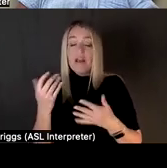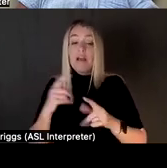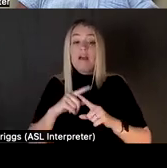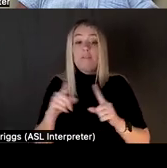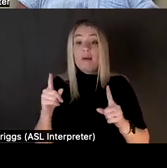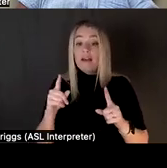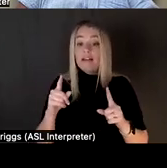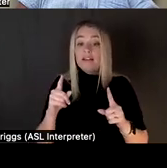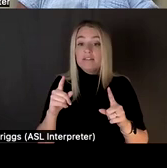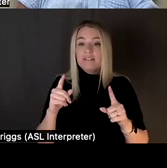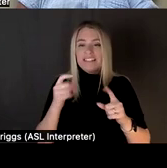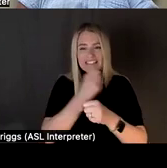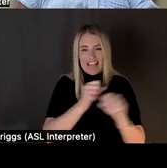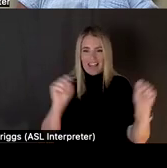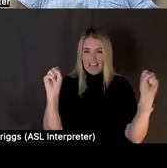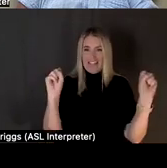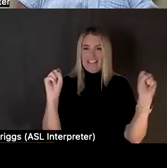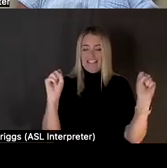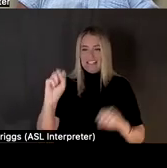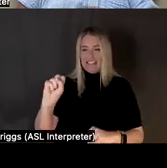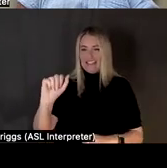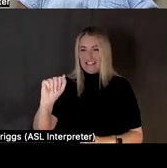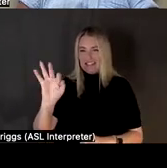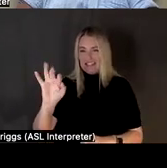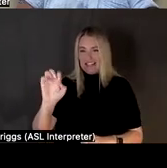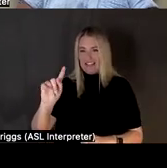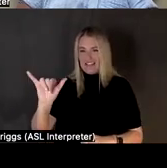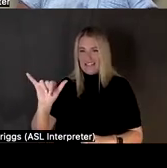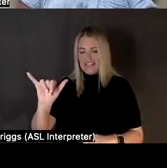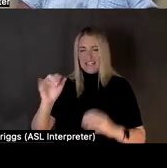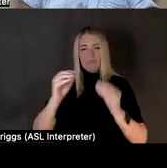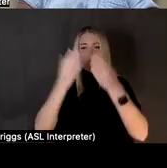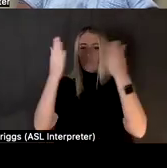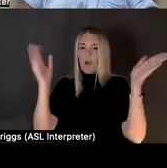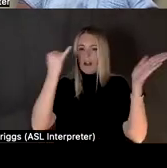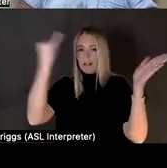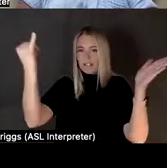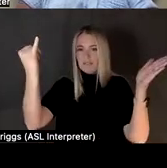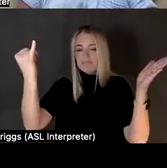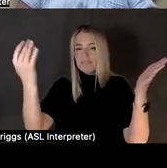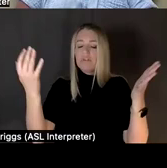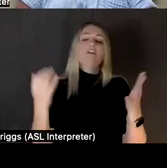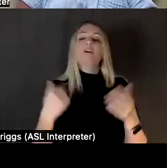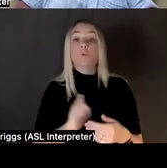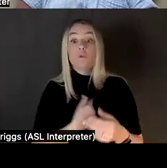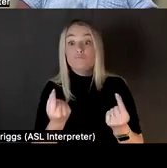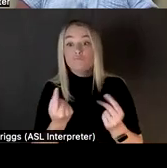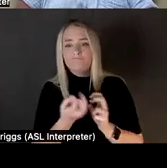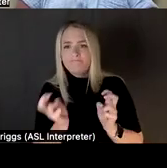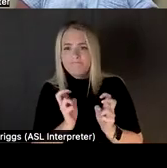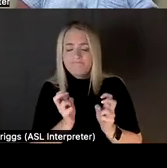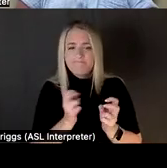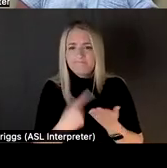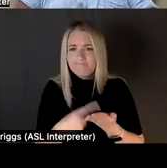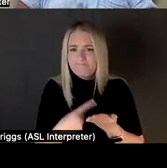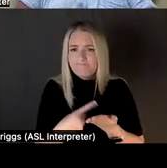of overall safety is much more broad and nuanced. And so what we did in our committee is we sat and did an exercise